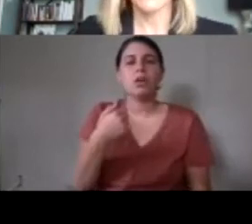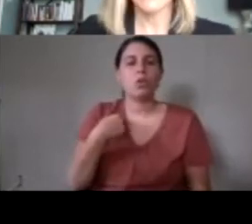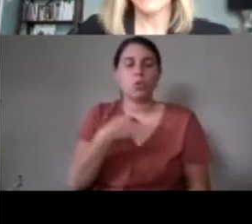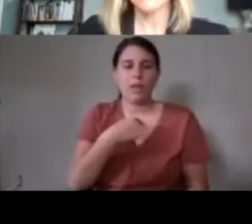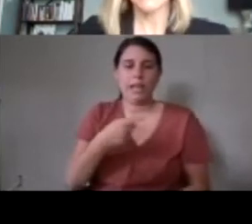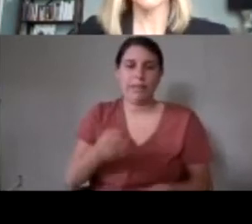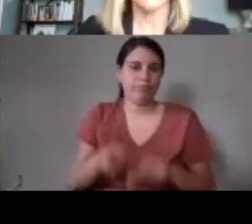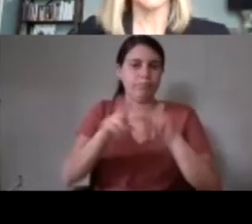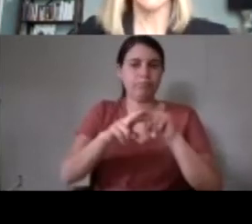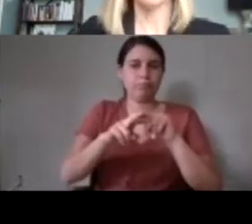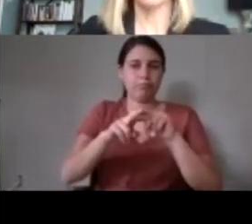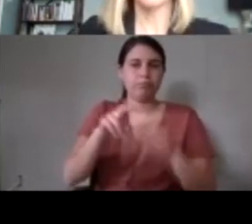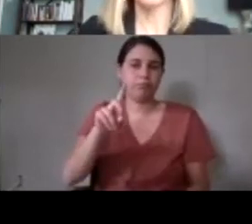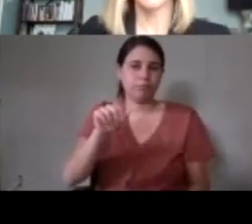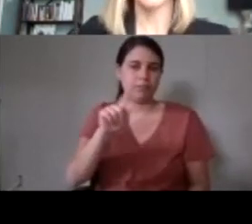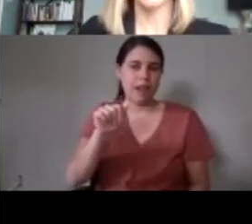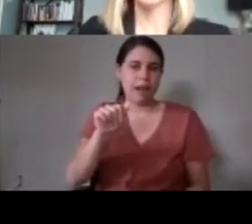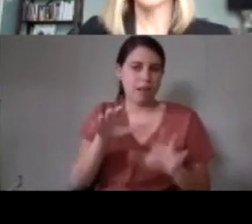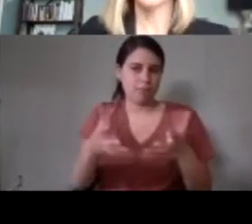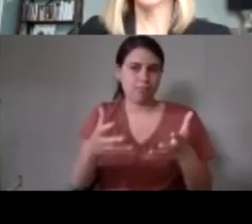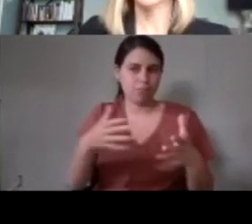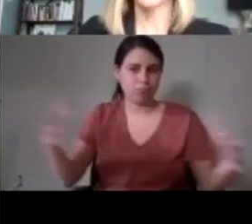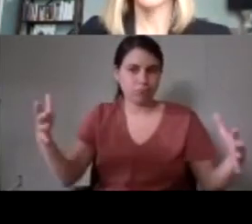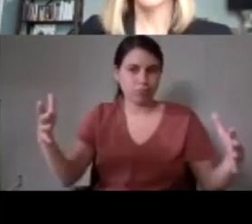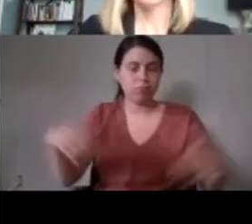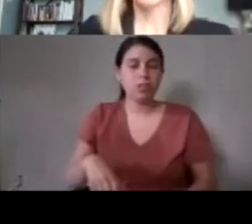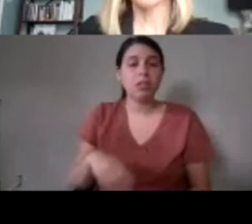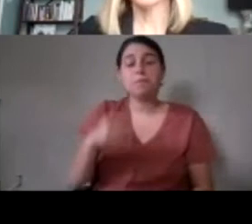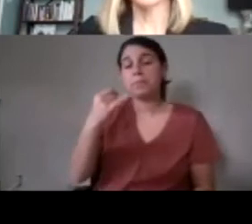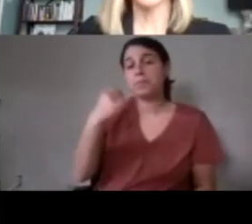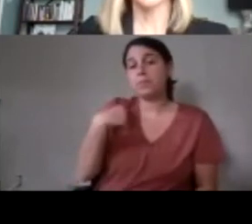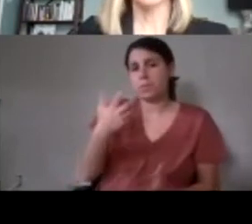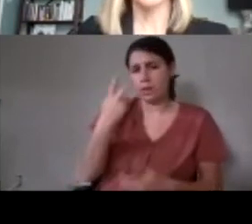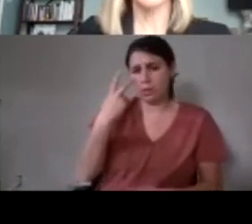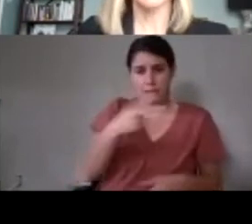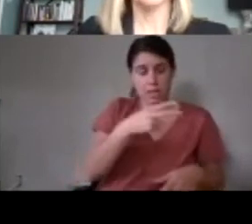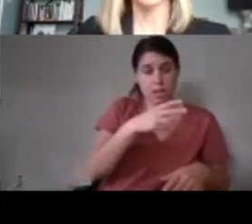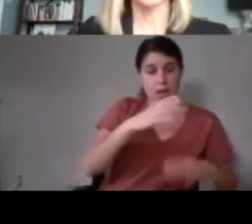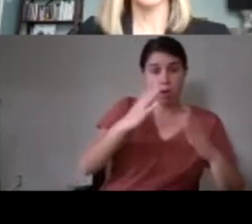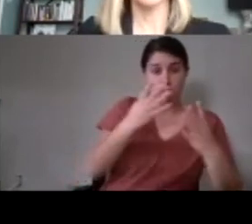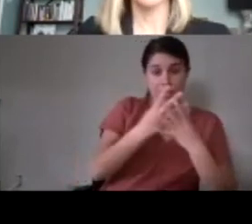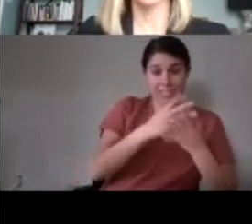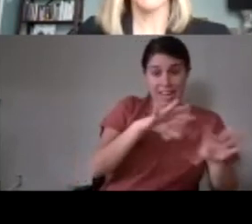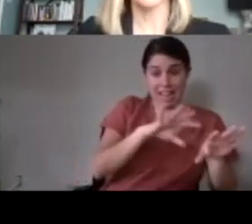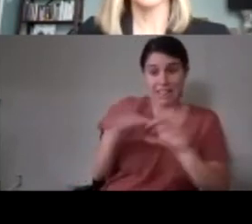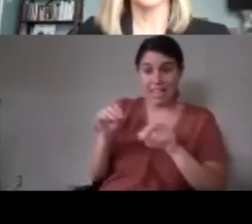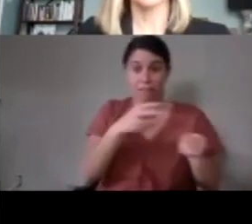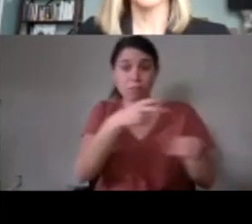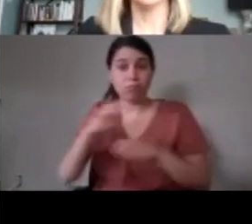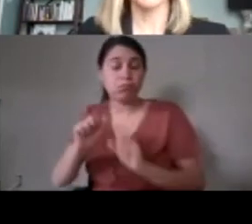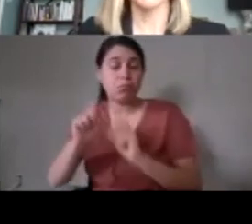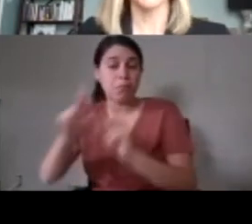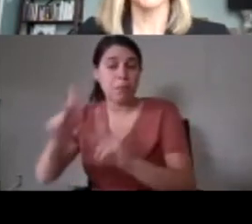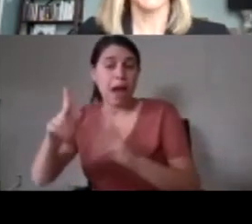the data set and focus on if transition from prison to the community was also a risk factor